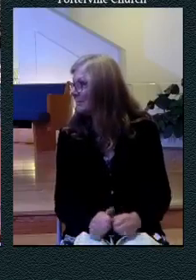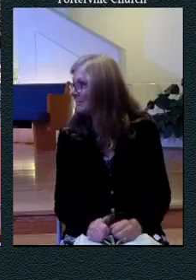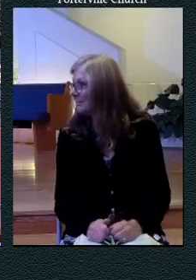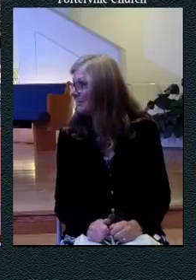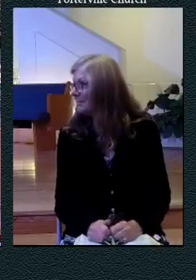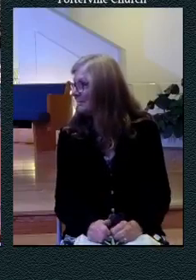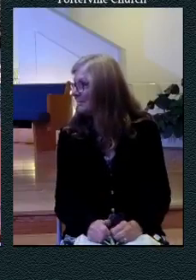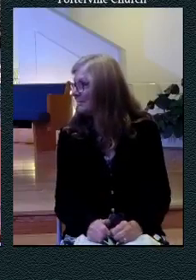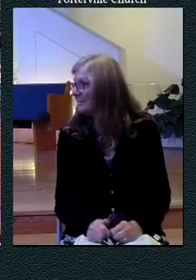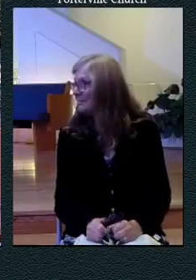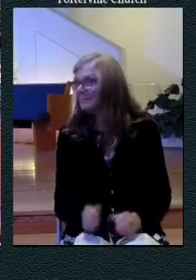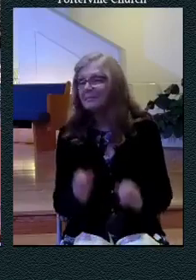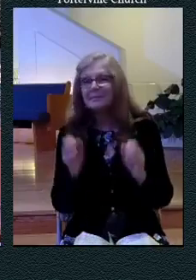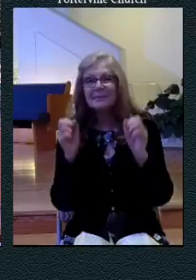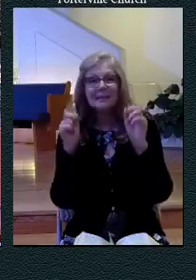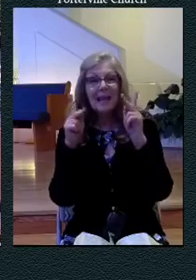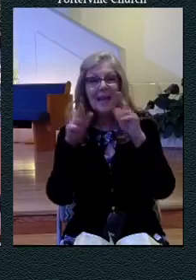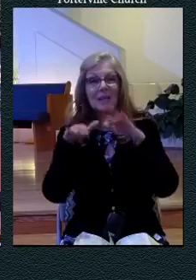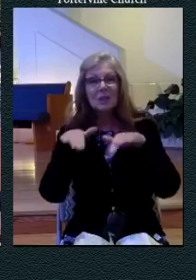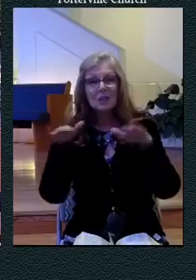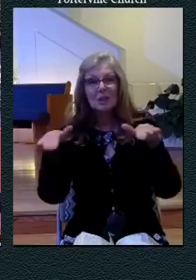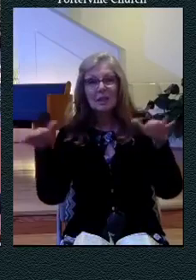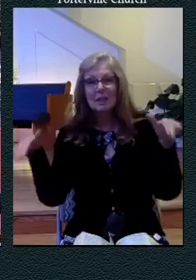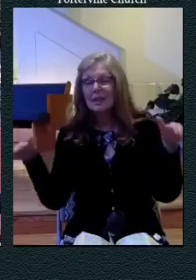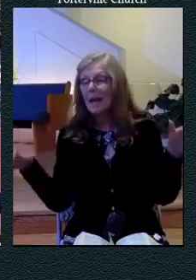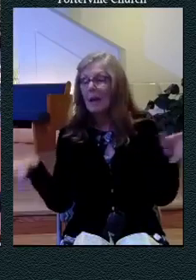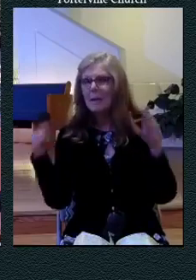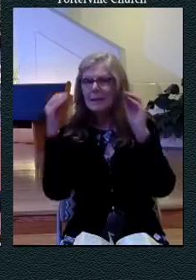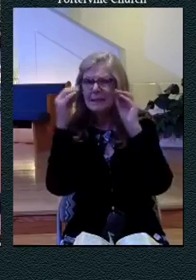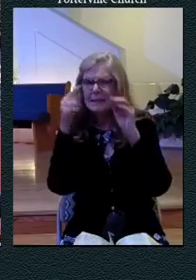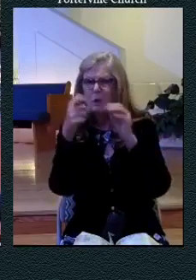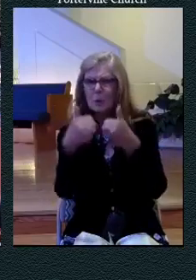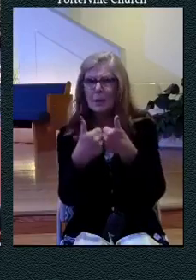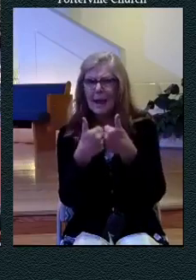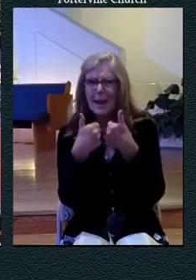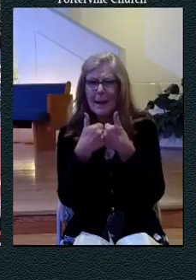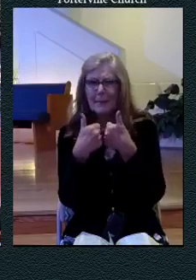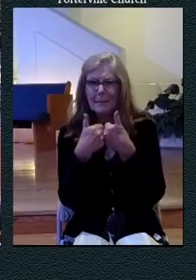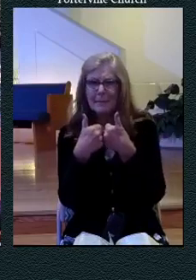Okay, children, this morning I want to teach you a game, okay?